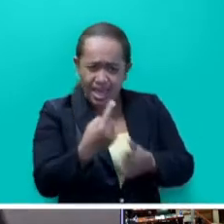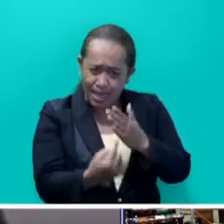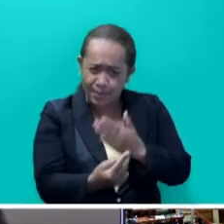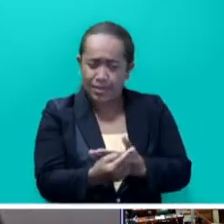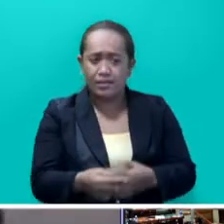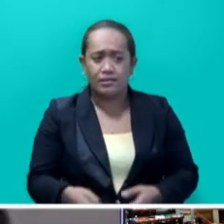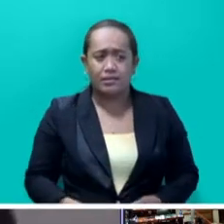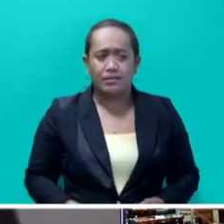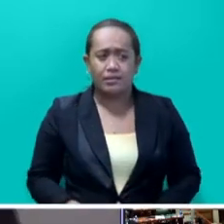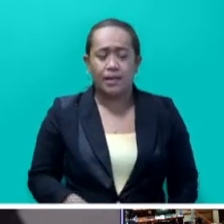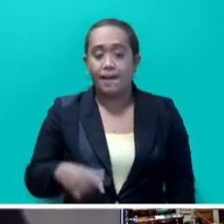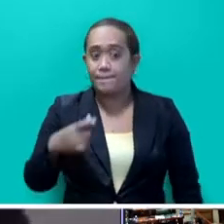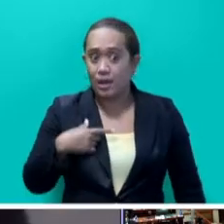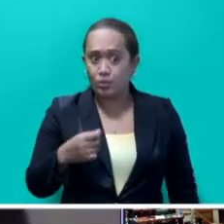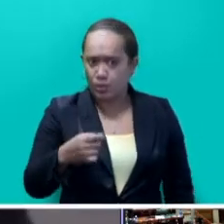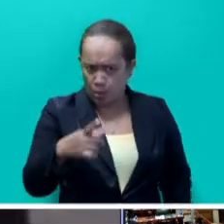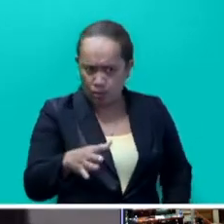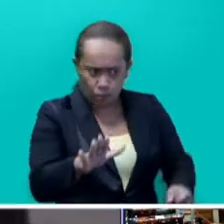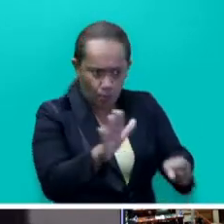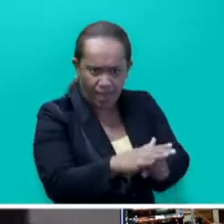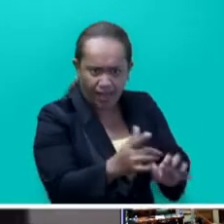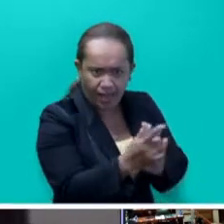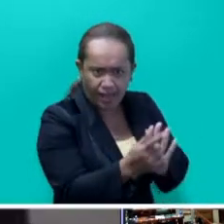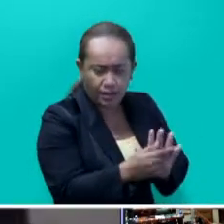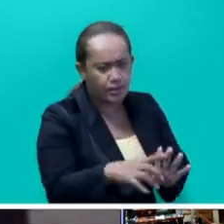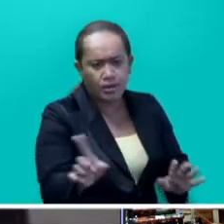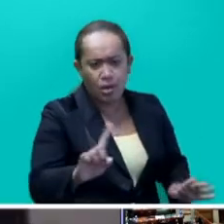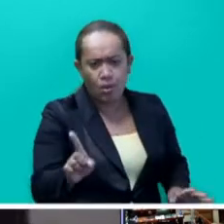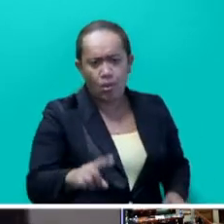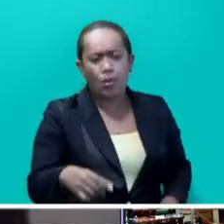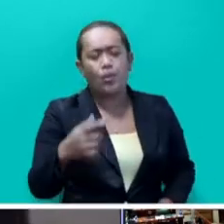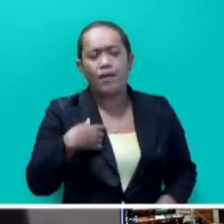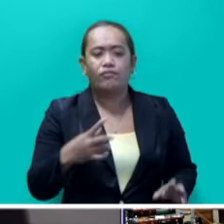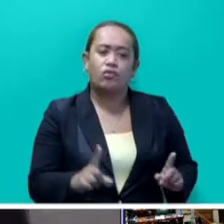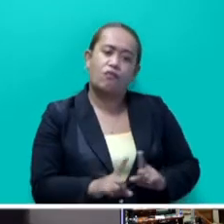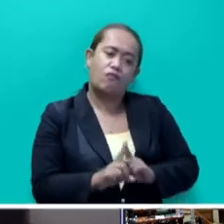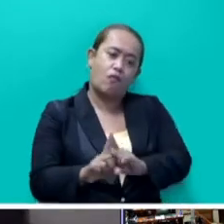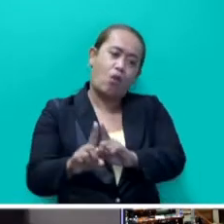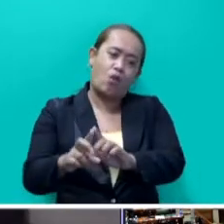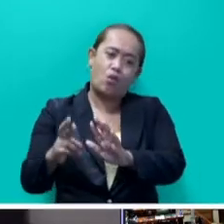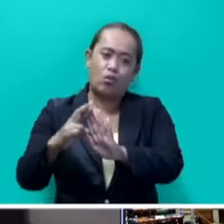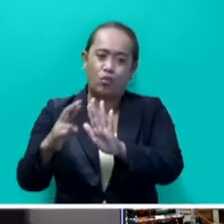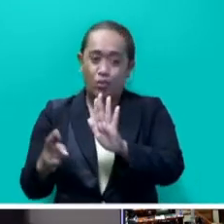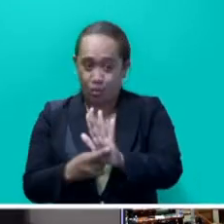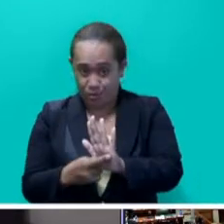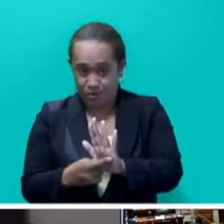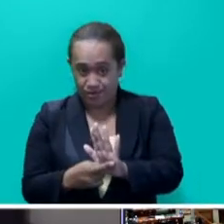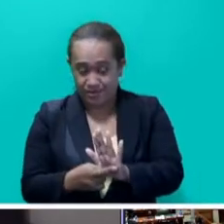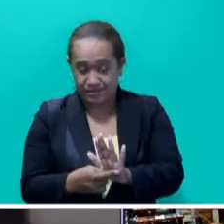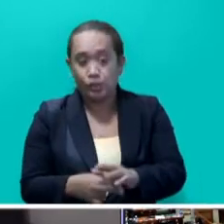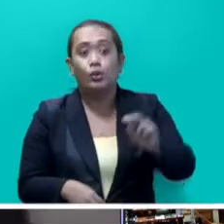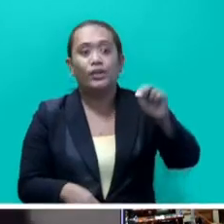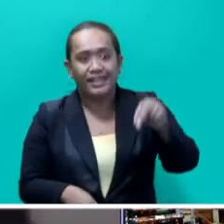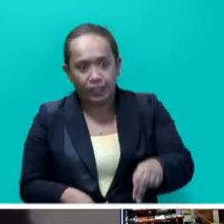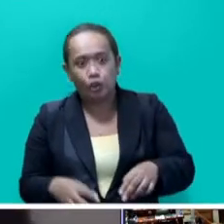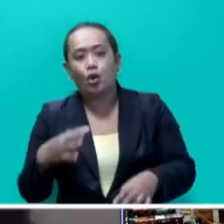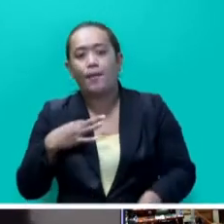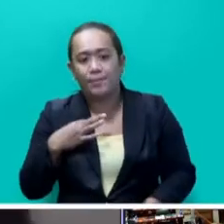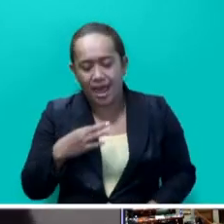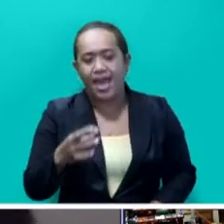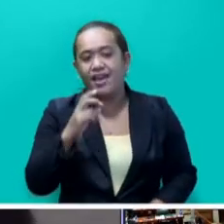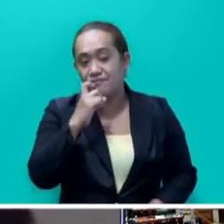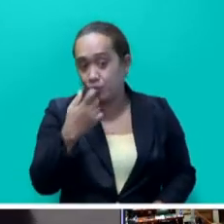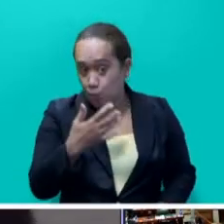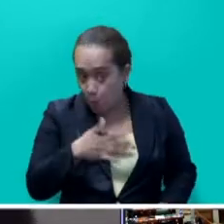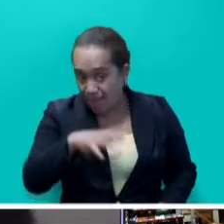we go and legalize all of them. We still need to conform to some rules. At the end of the day, we also need to